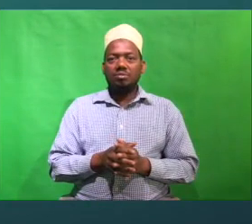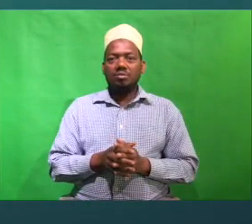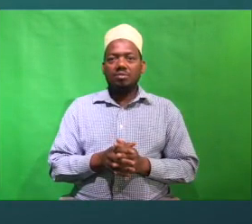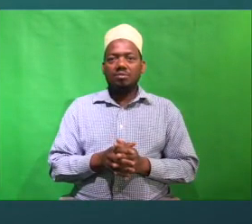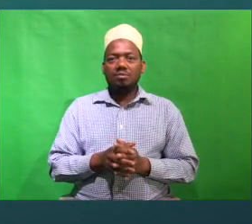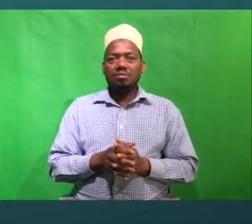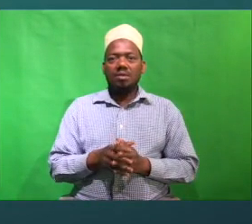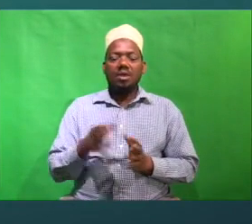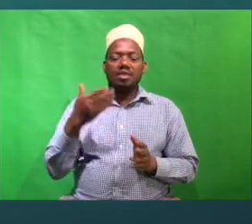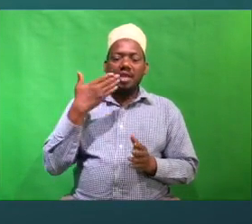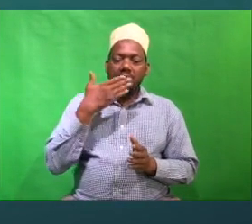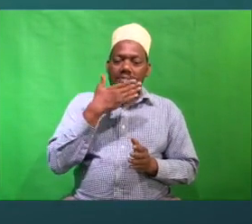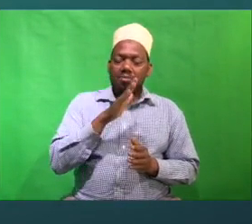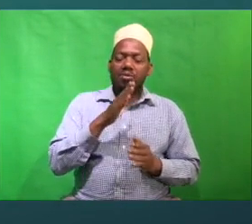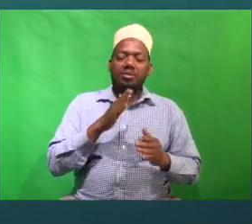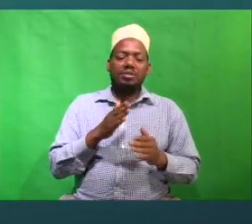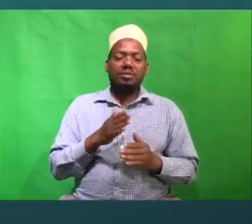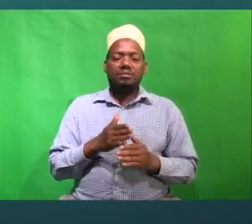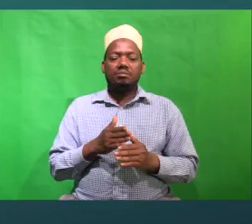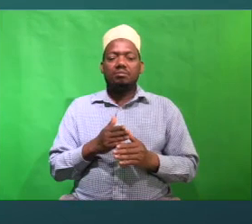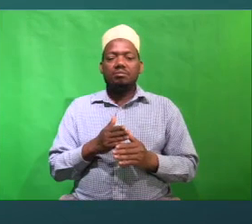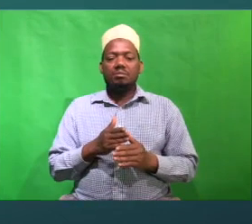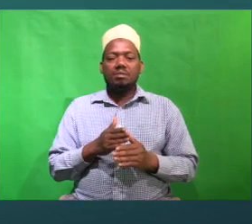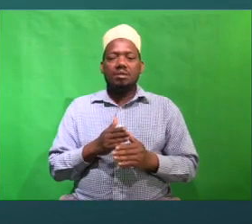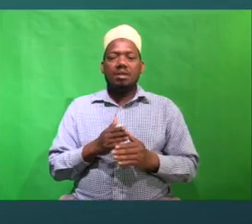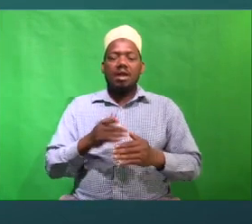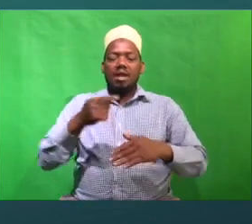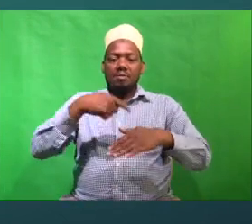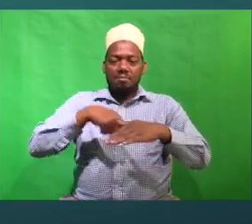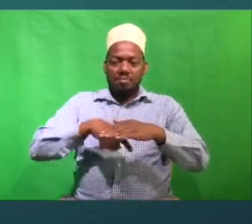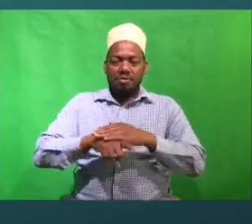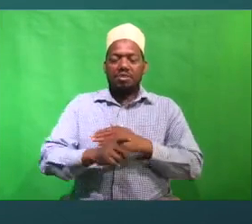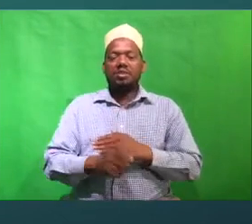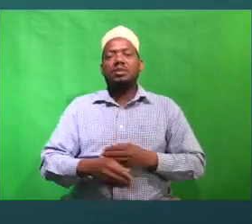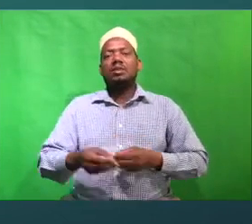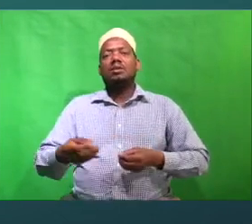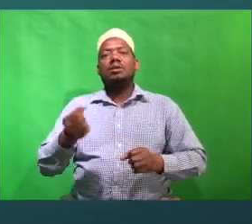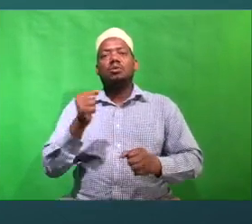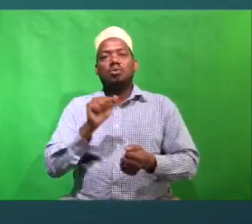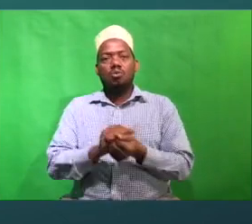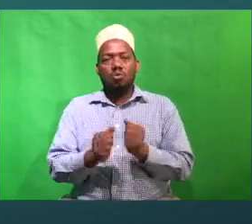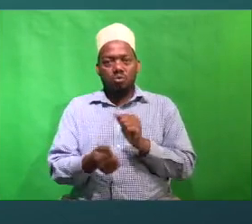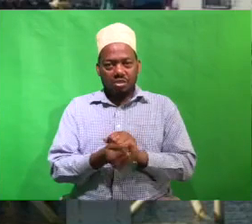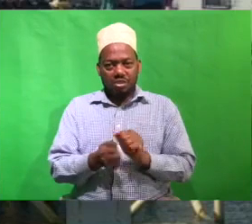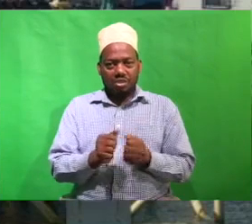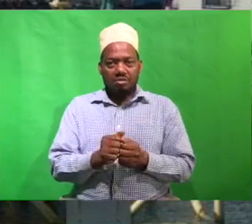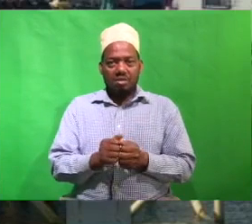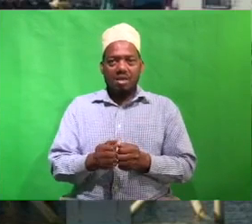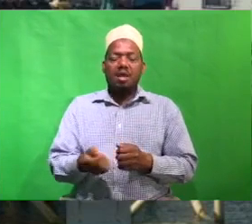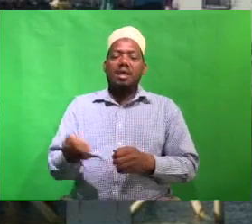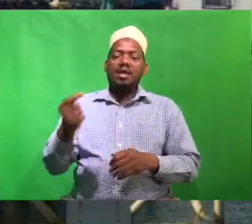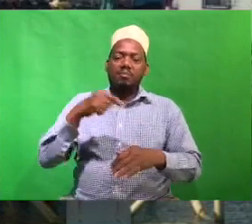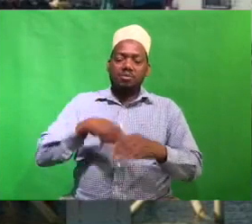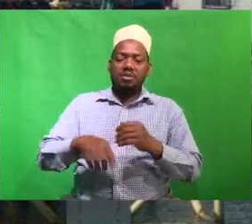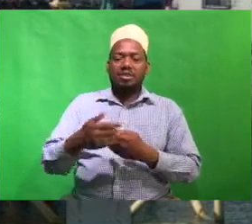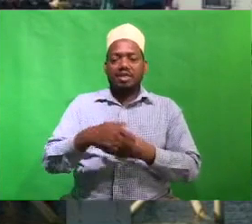The importing goods and exporting is the influence of people also. We have a goods which